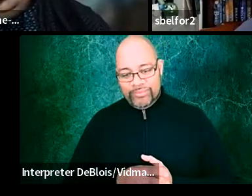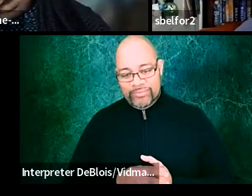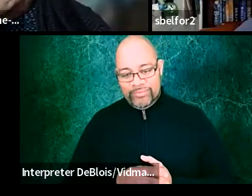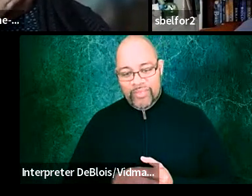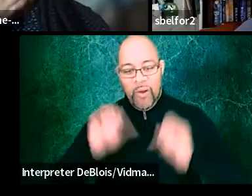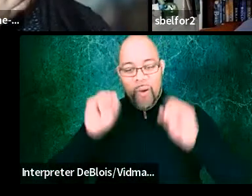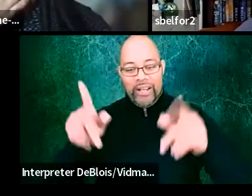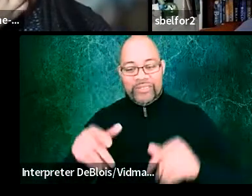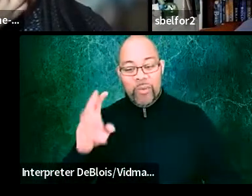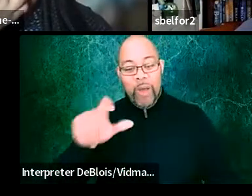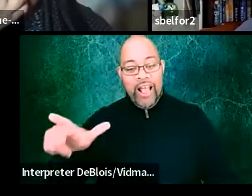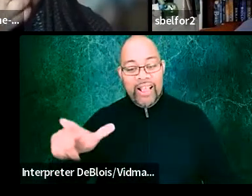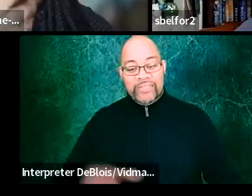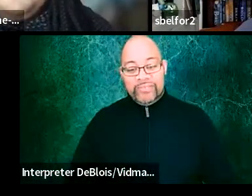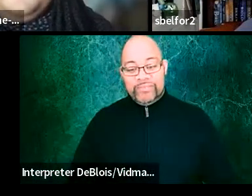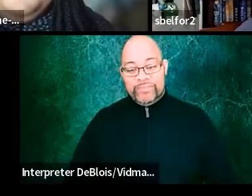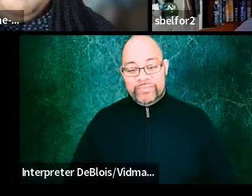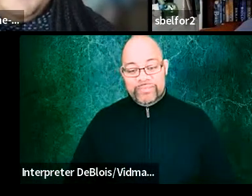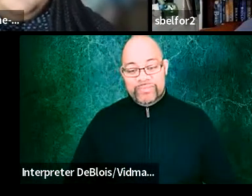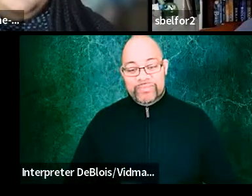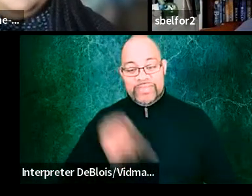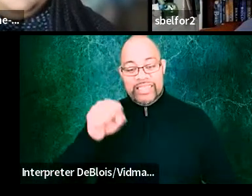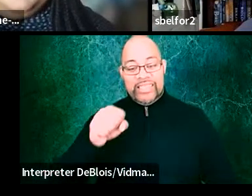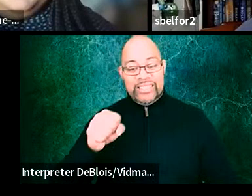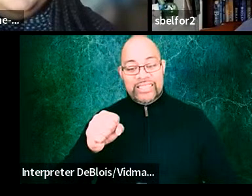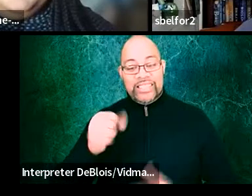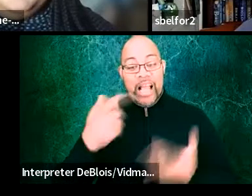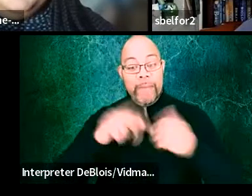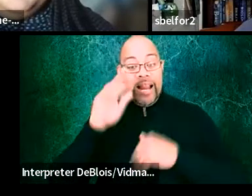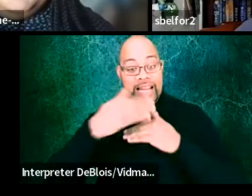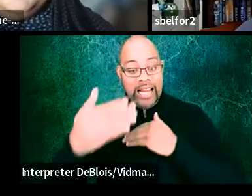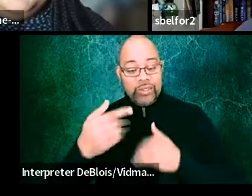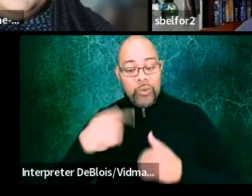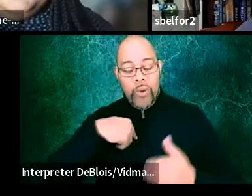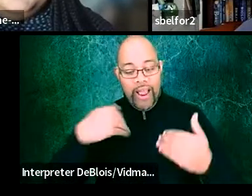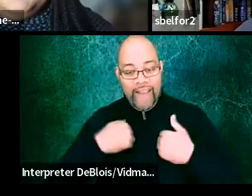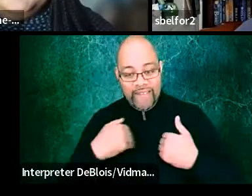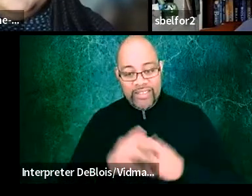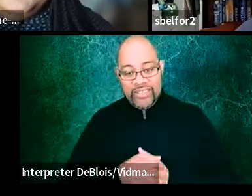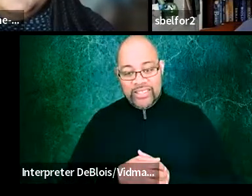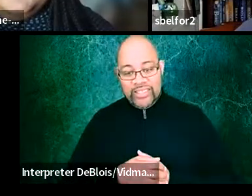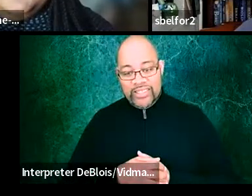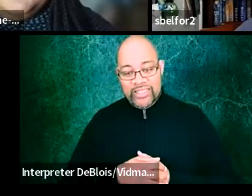All right. Well, yes. Up next we have